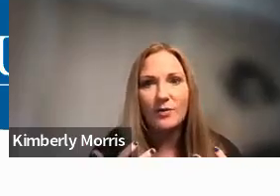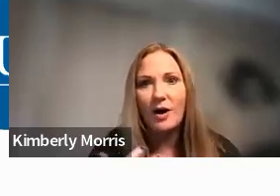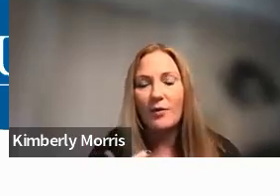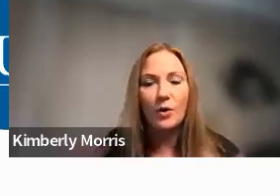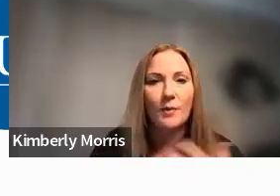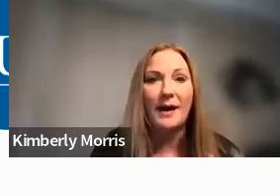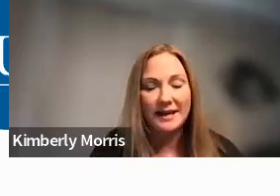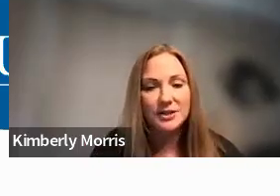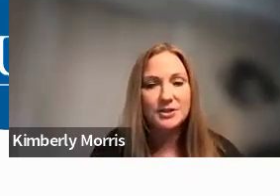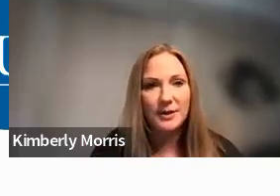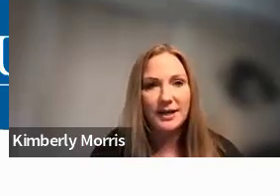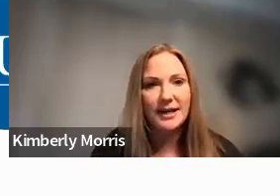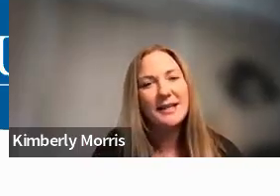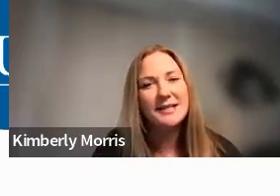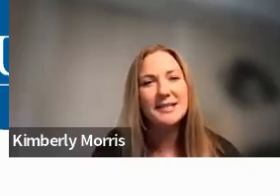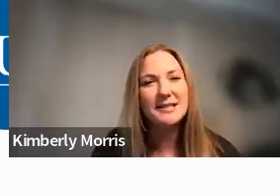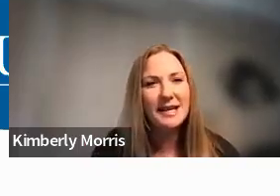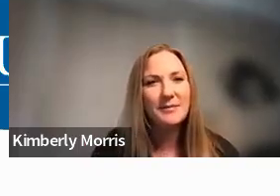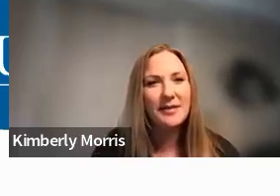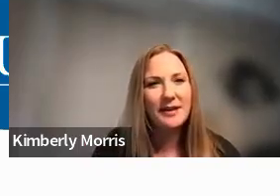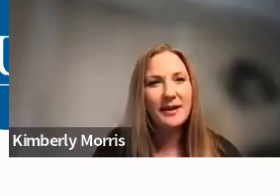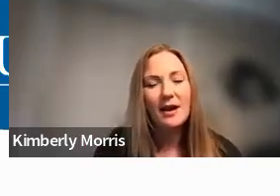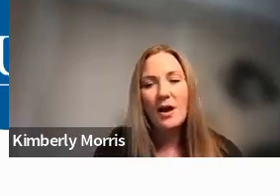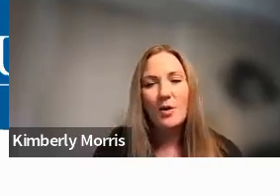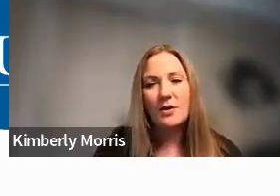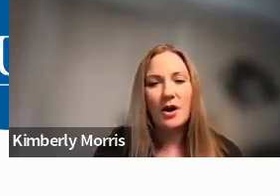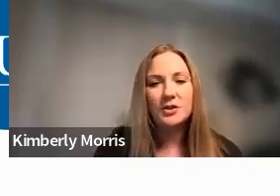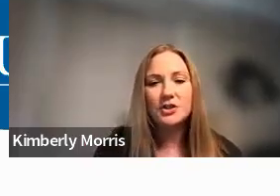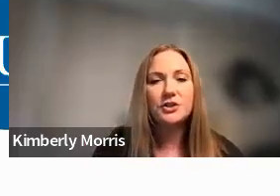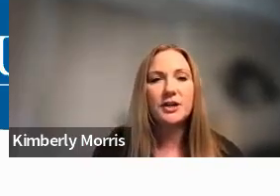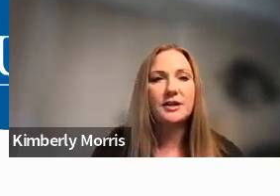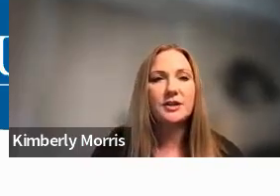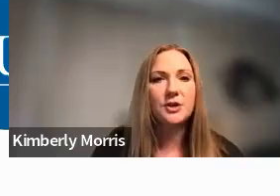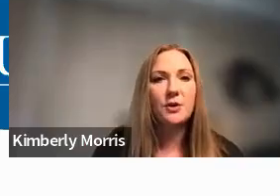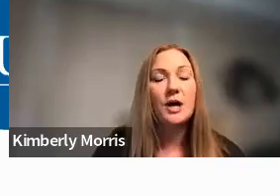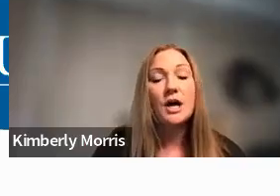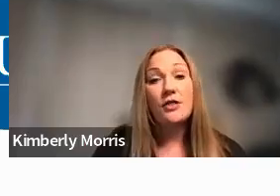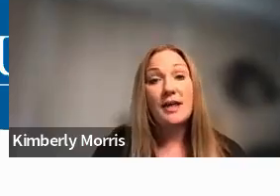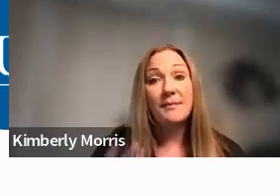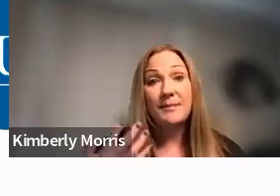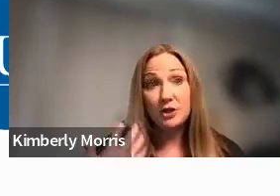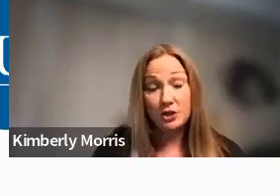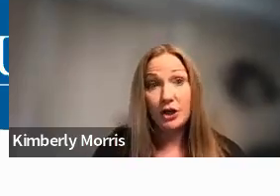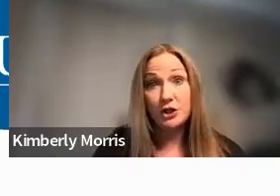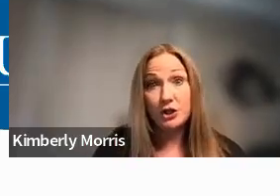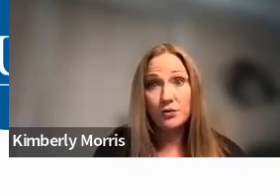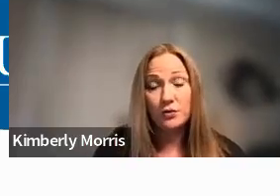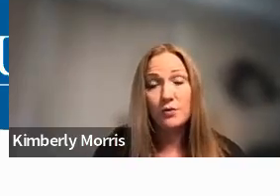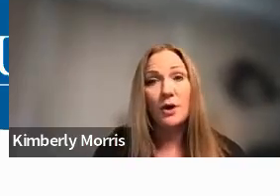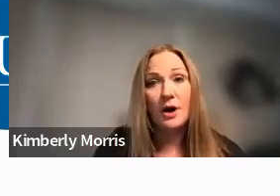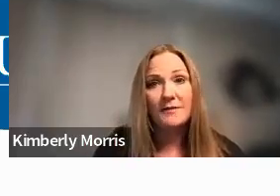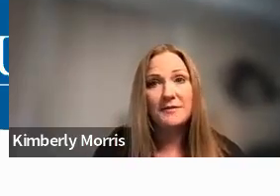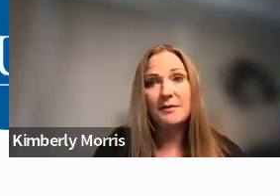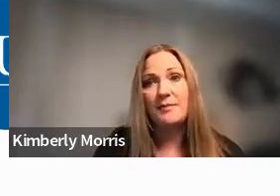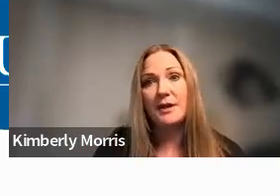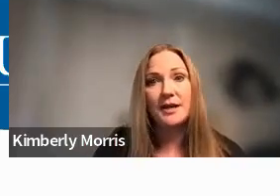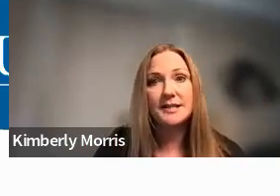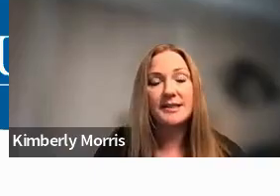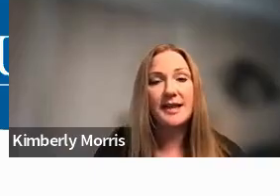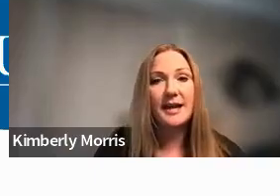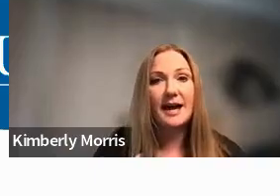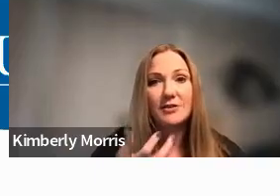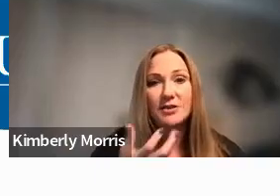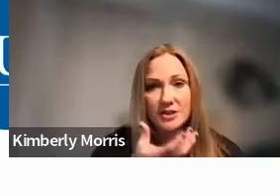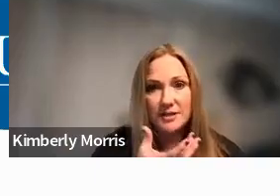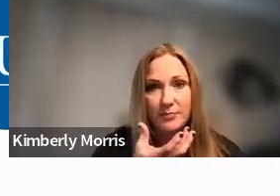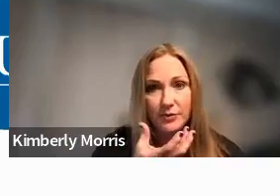thinking about what our body is doing. And that's the same thing with all children. So they might be starting to drool more often